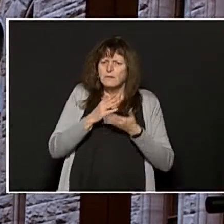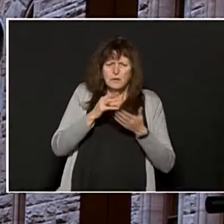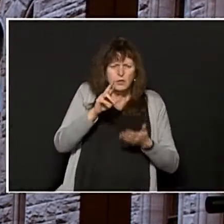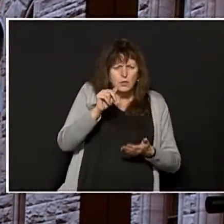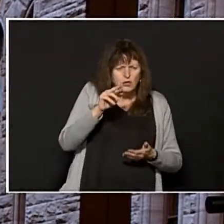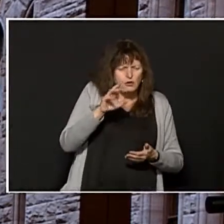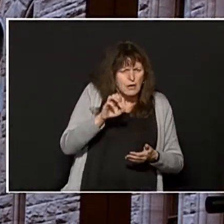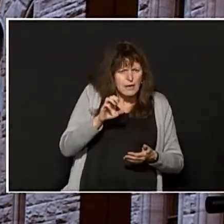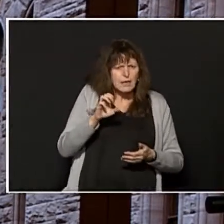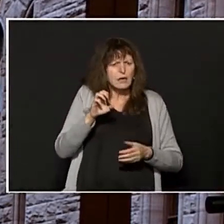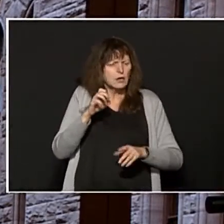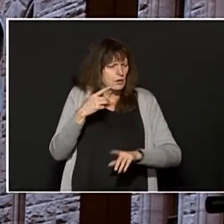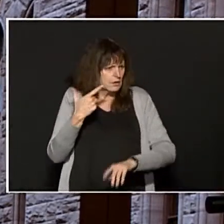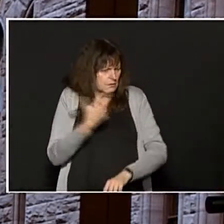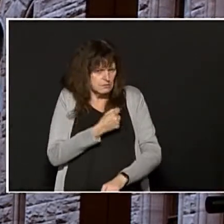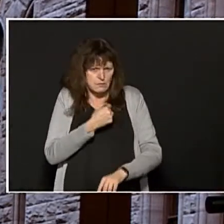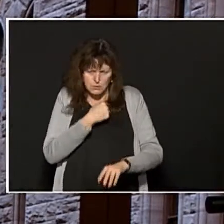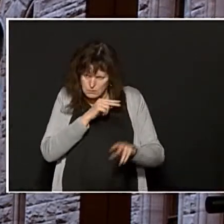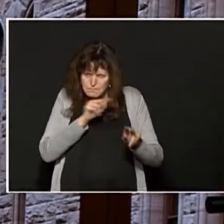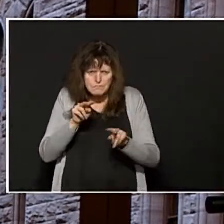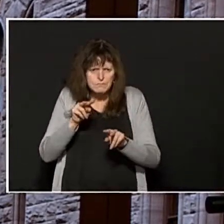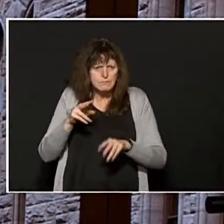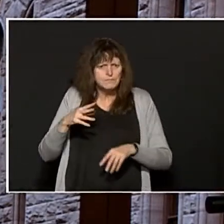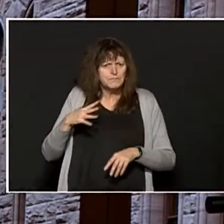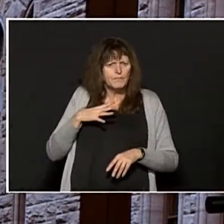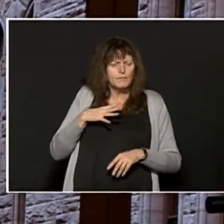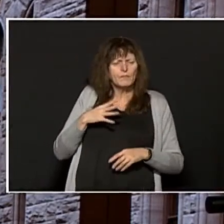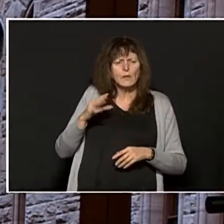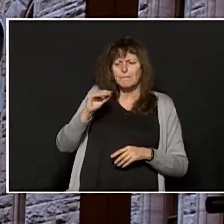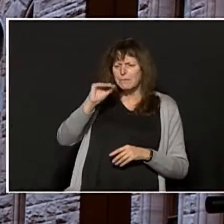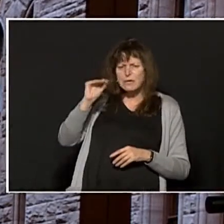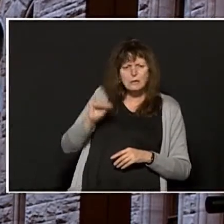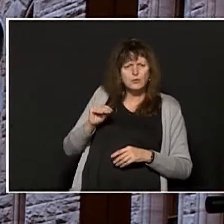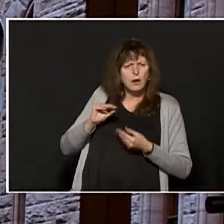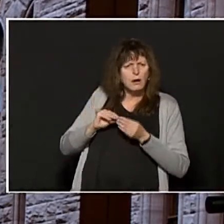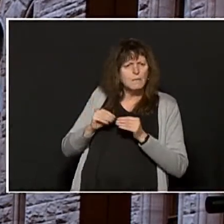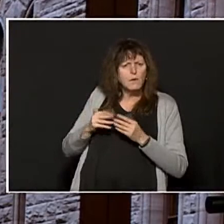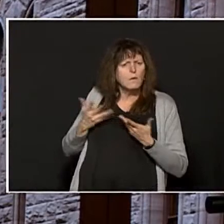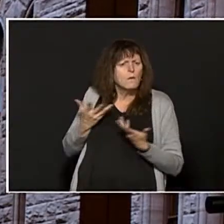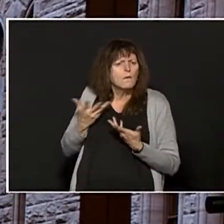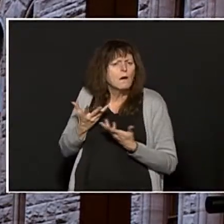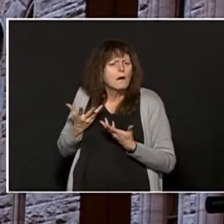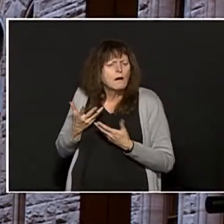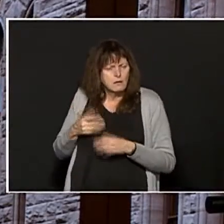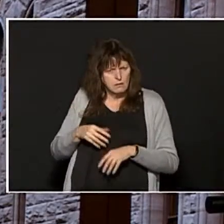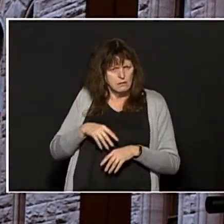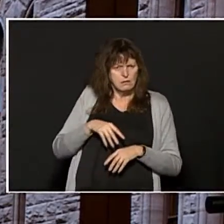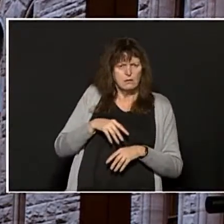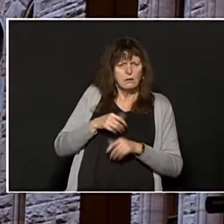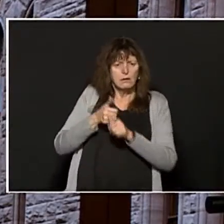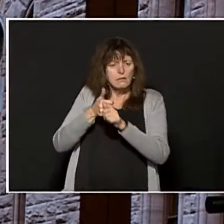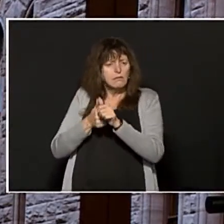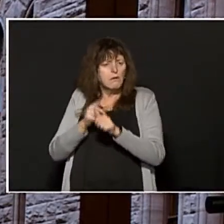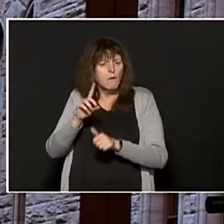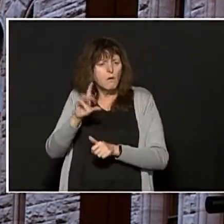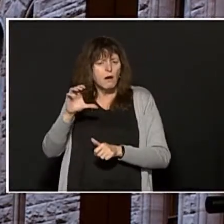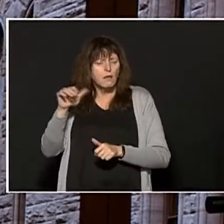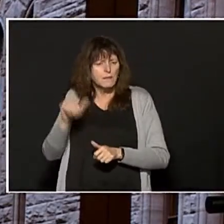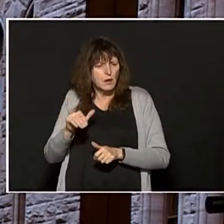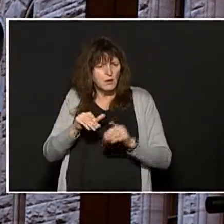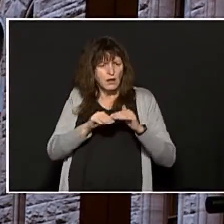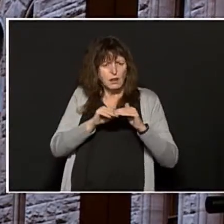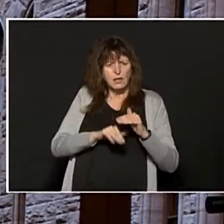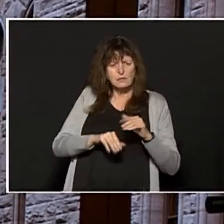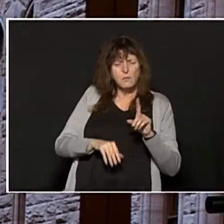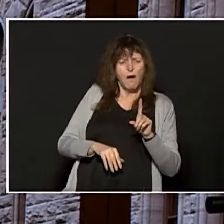that. And what is that rate? So far, we're looking at less than 1 per 100,000. We're talking mostly about the Astrozetica, and some of the others we see